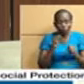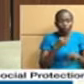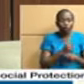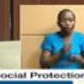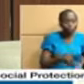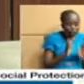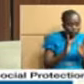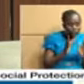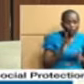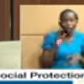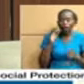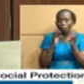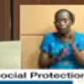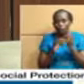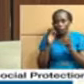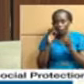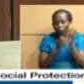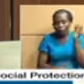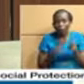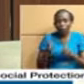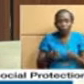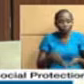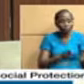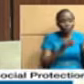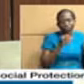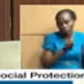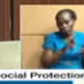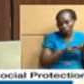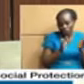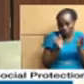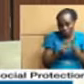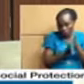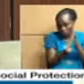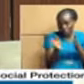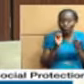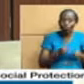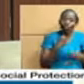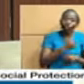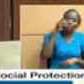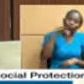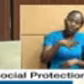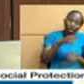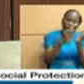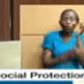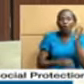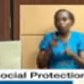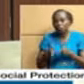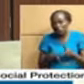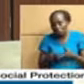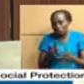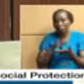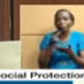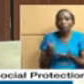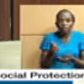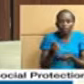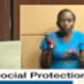and the poor people won't travel on them. They will take their panya routes. You can do your electricity when the poor people even don't have the money to link it